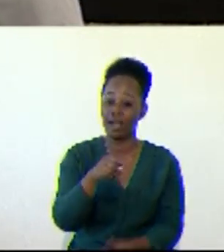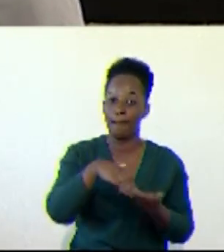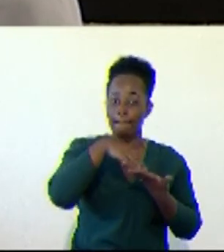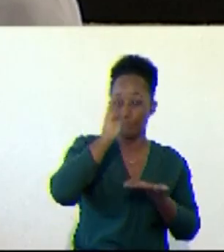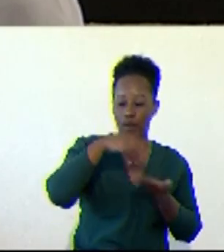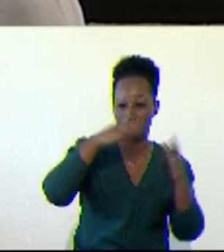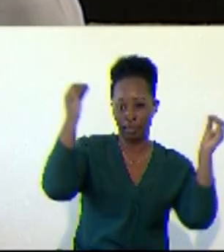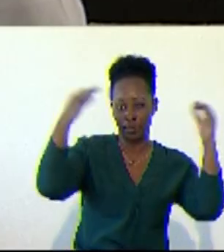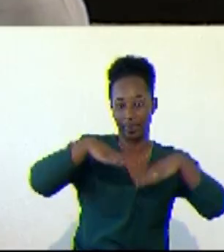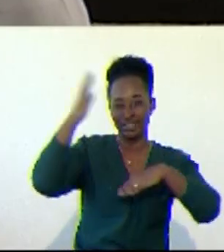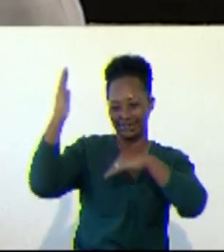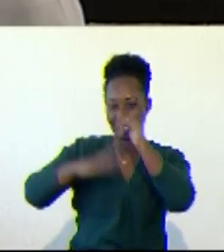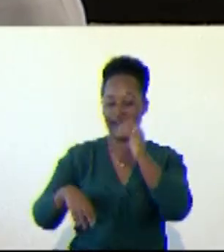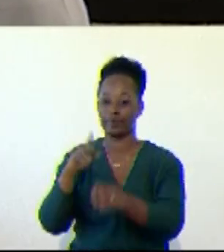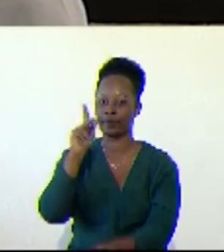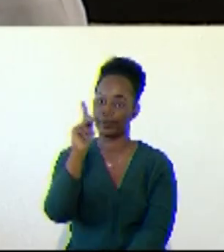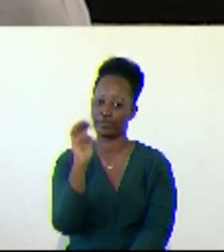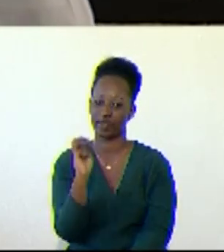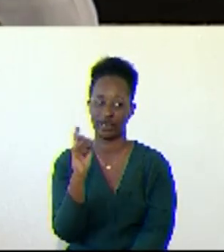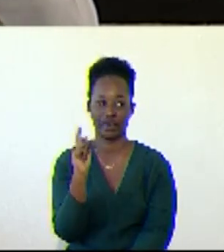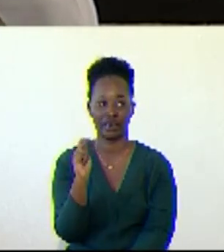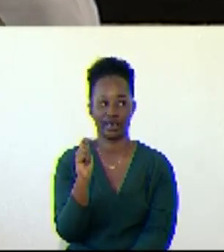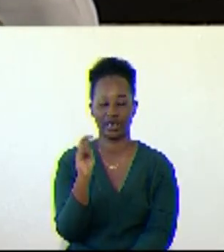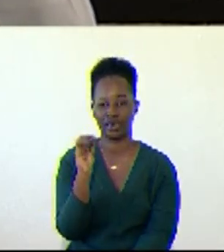aldehydes, we have RCOH,